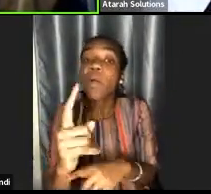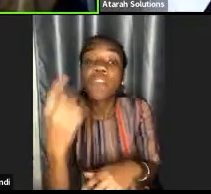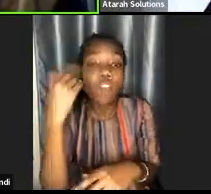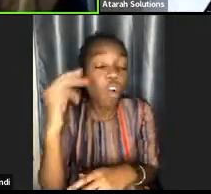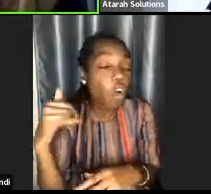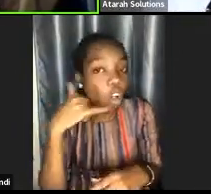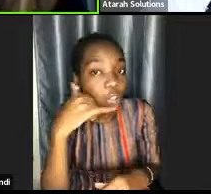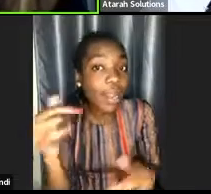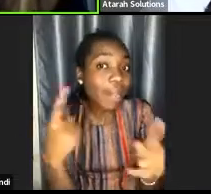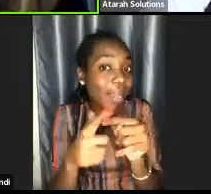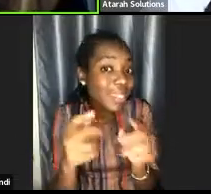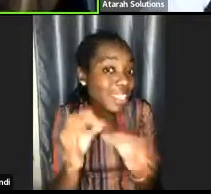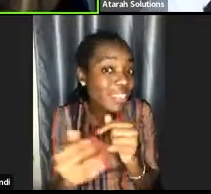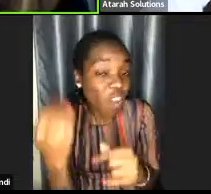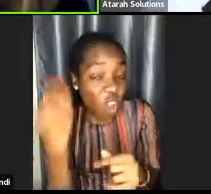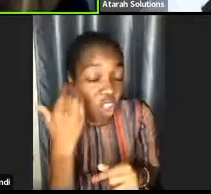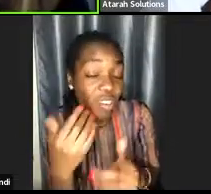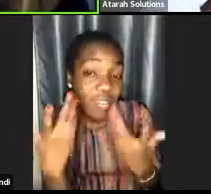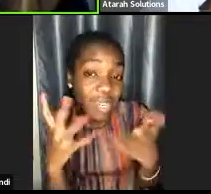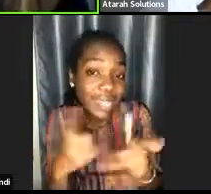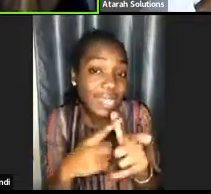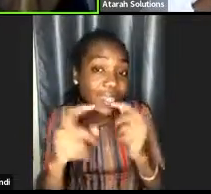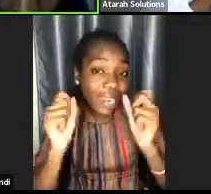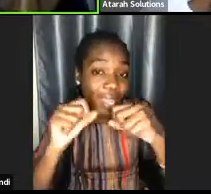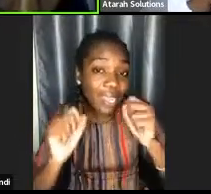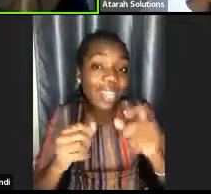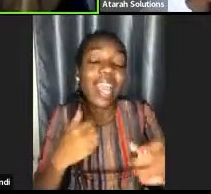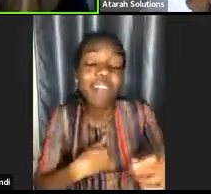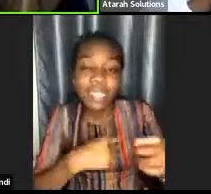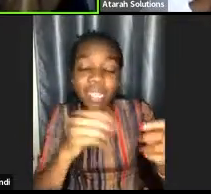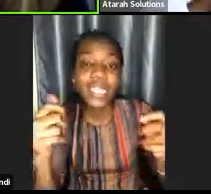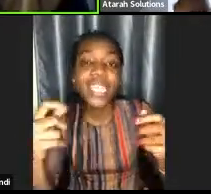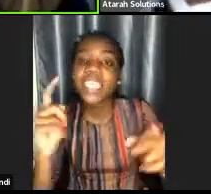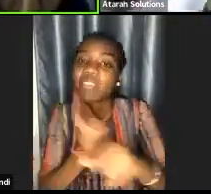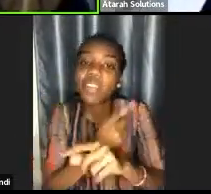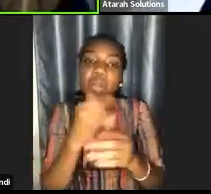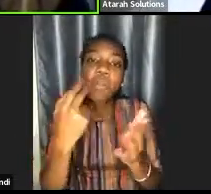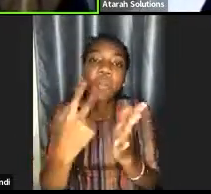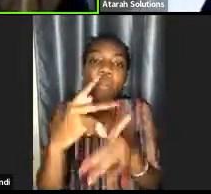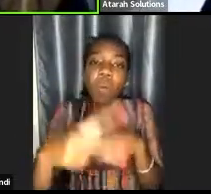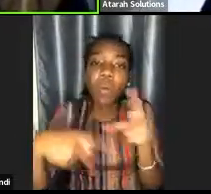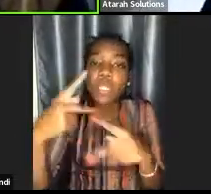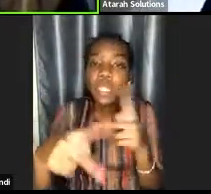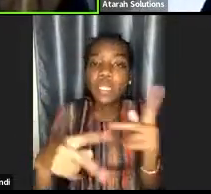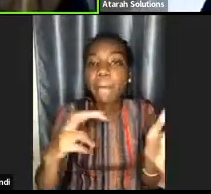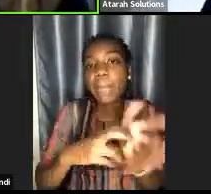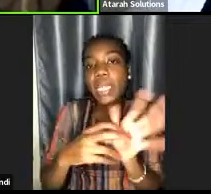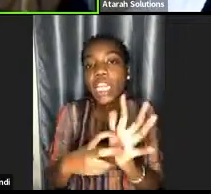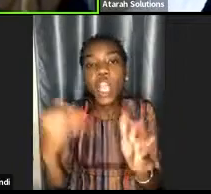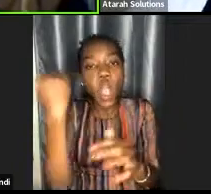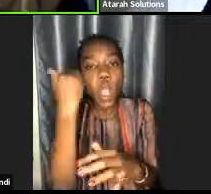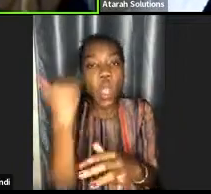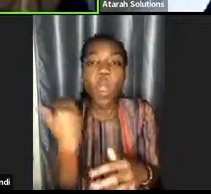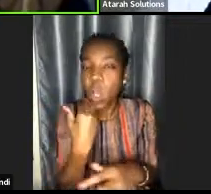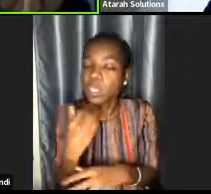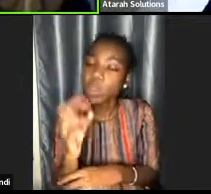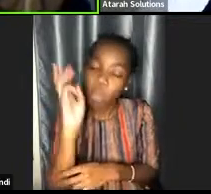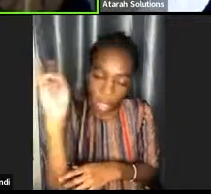agree to submit their dispute to a different process, then the court more often than not will